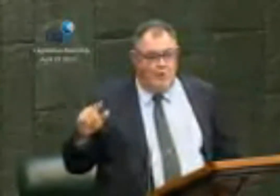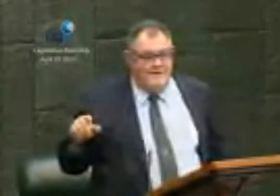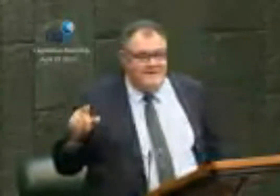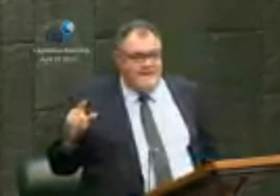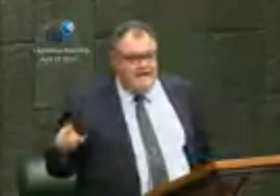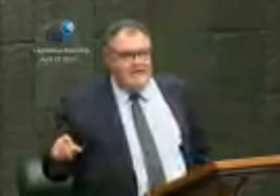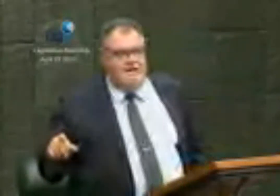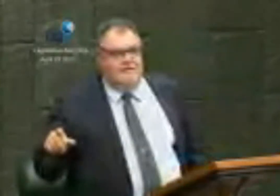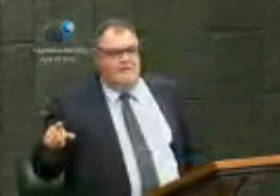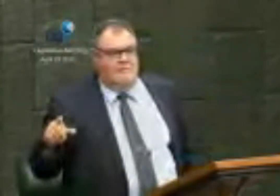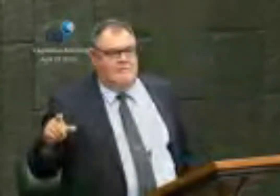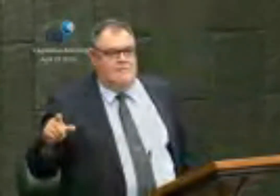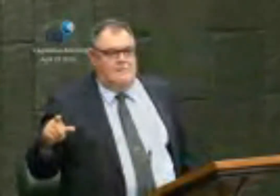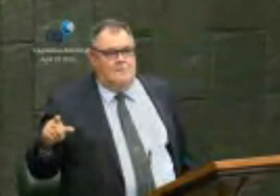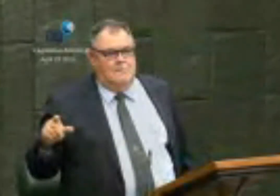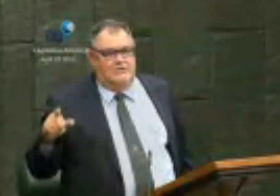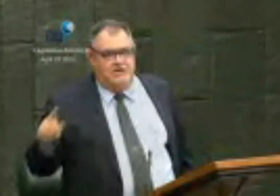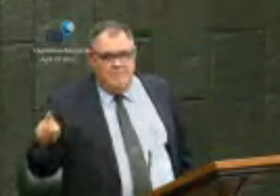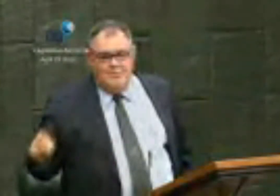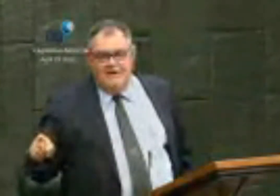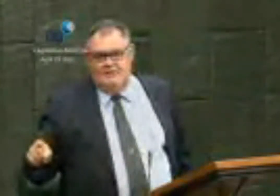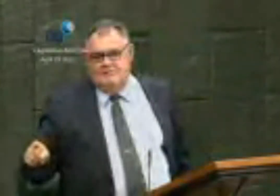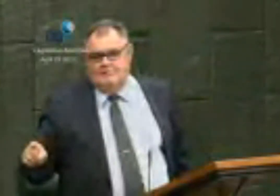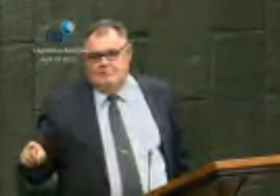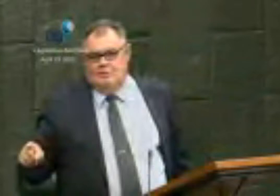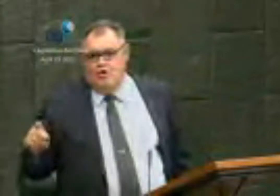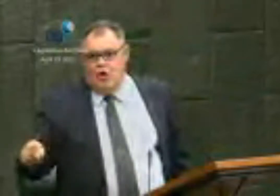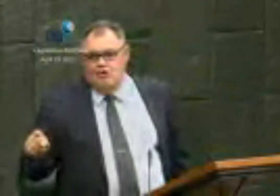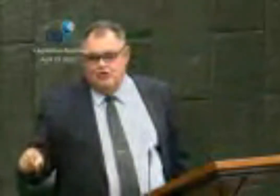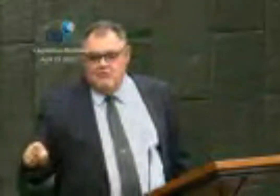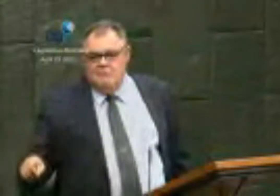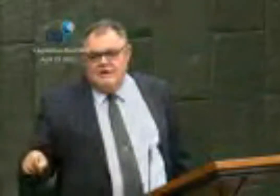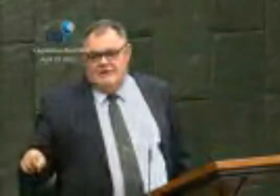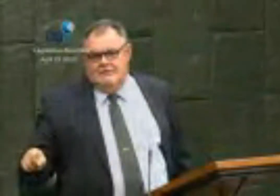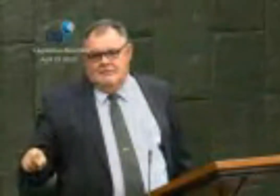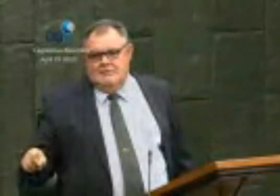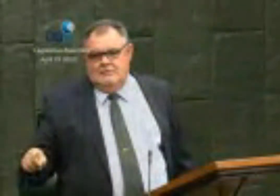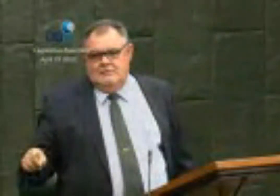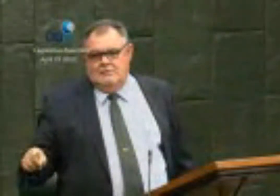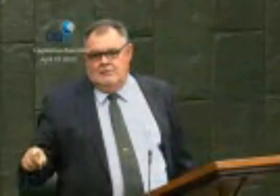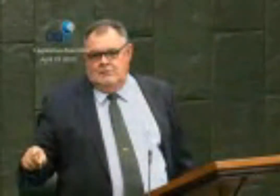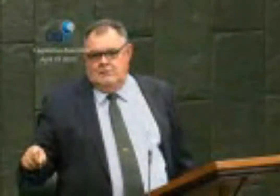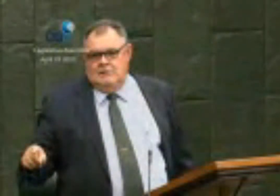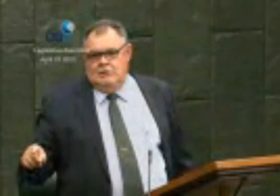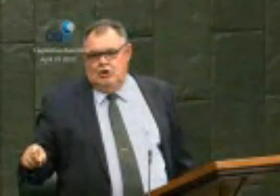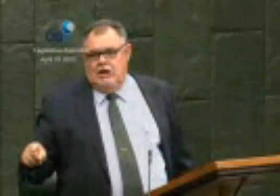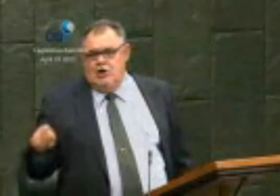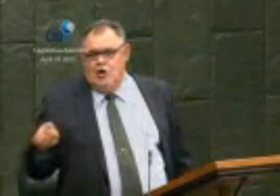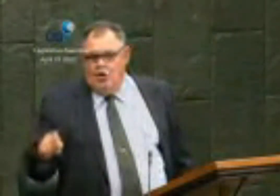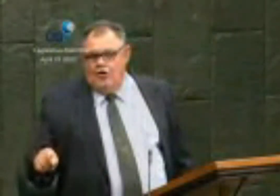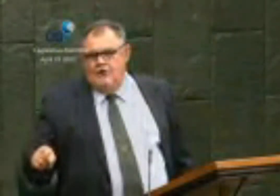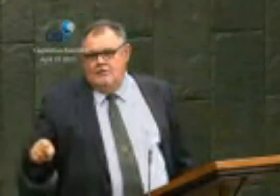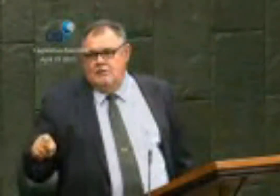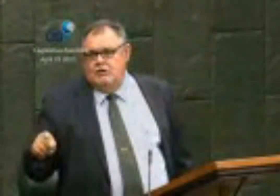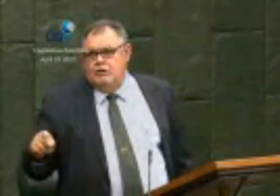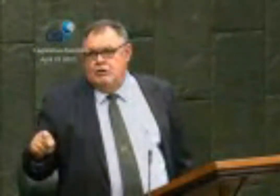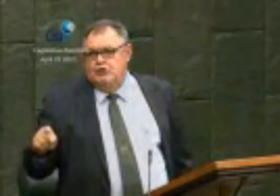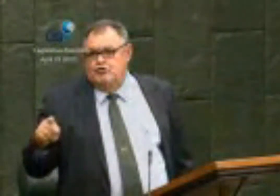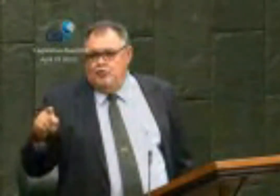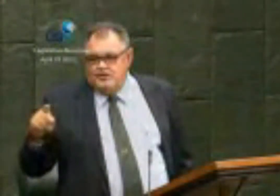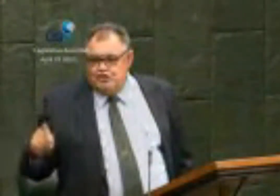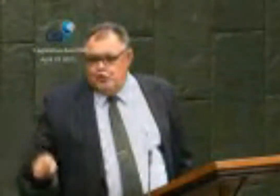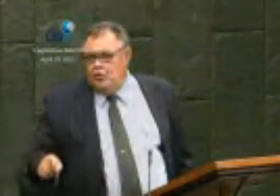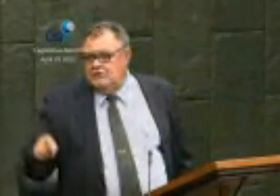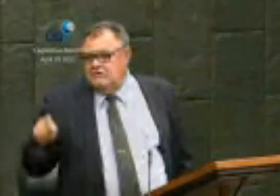cheap money, long-term money, in order to restore the domestic economy in this